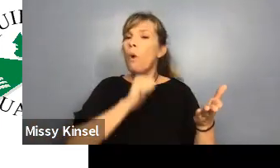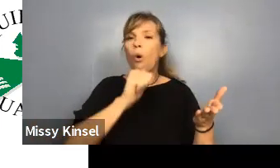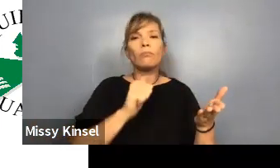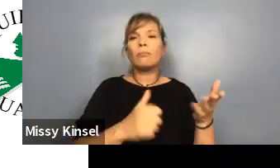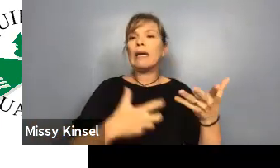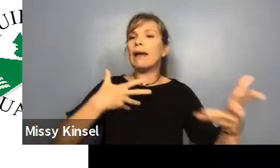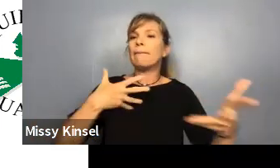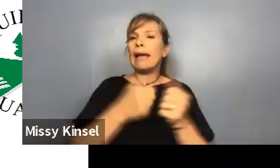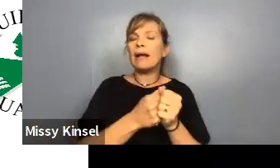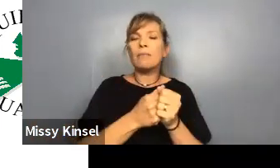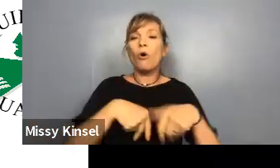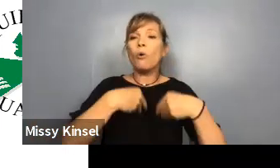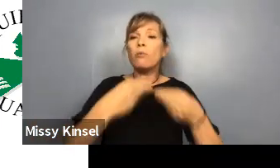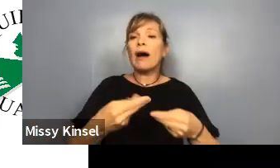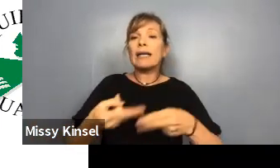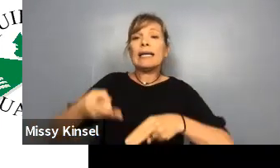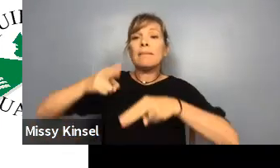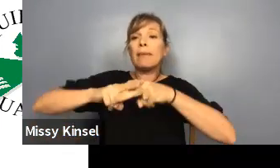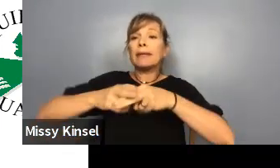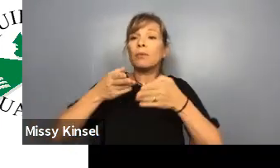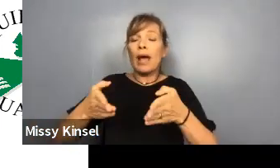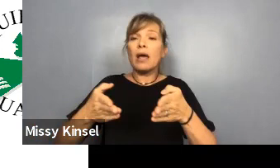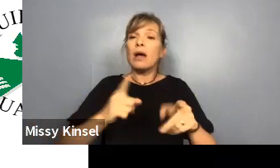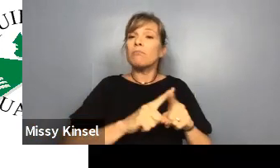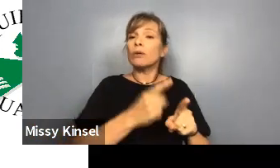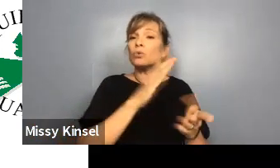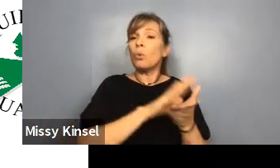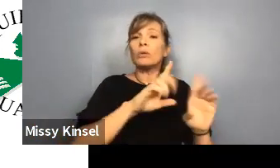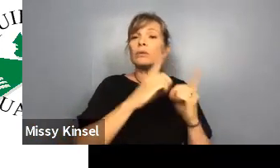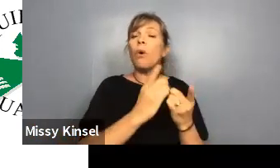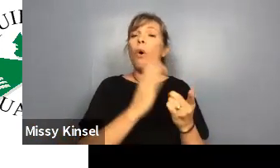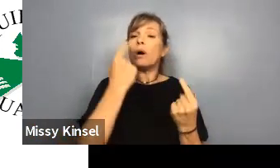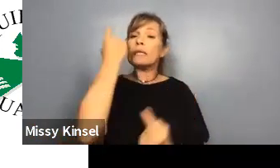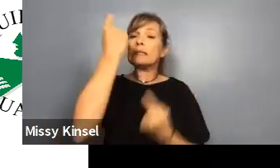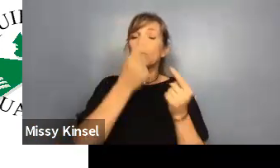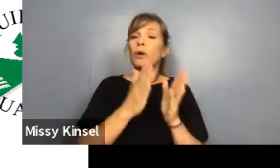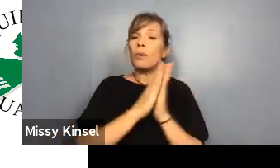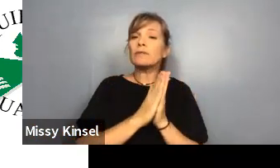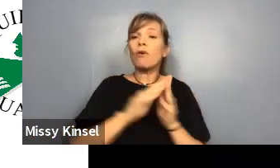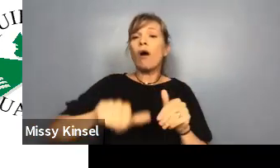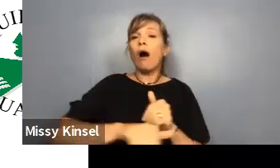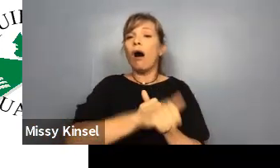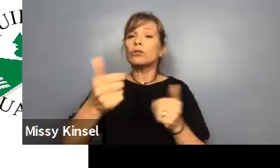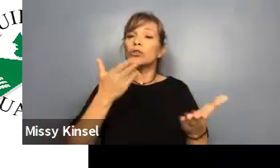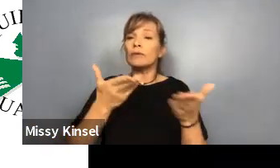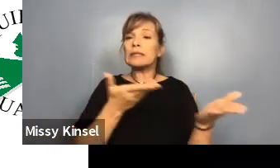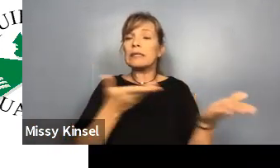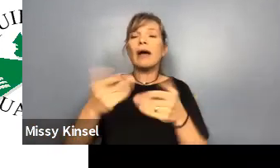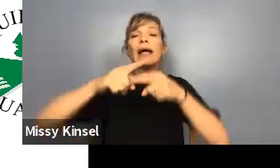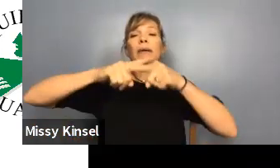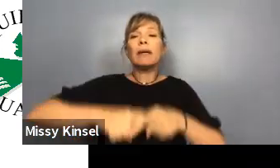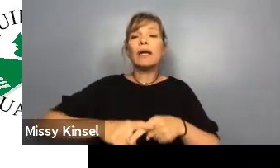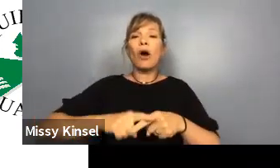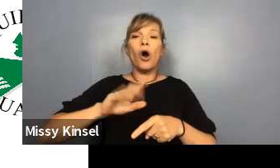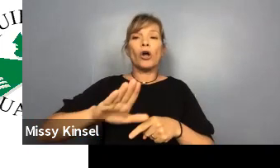or provided in a compensatory manner. However, the school district will consider requests for alternative service delivery depending on each